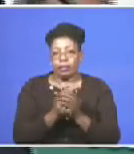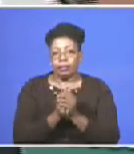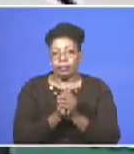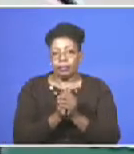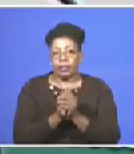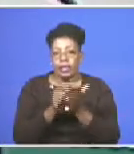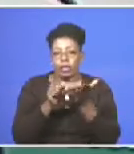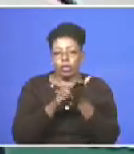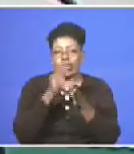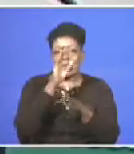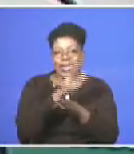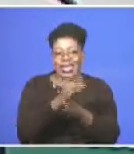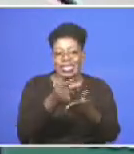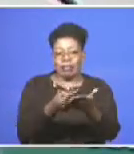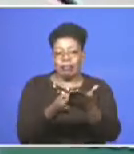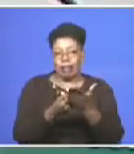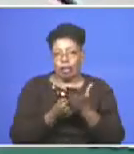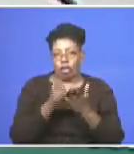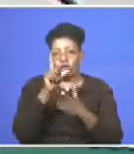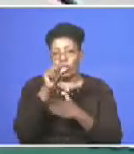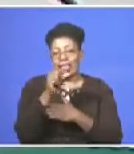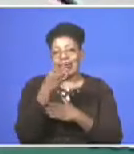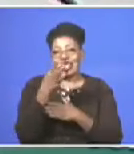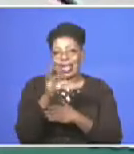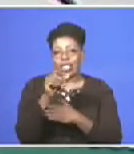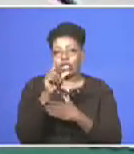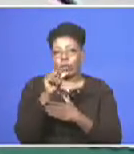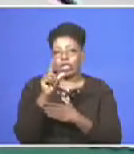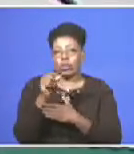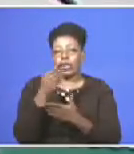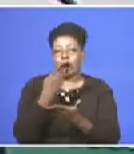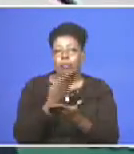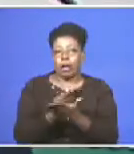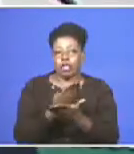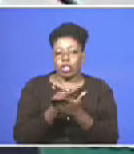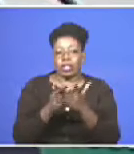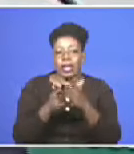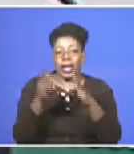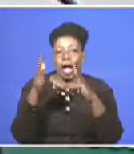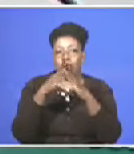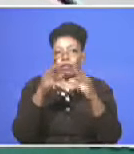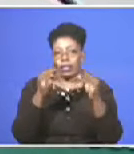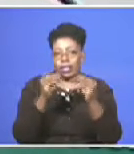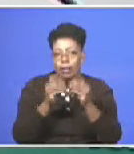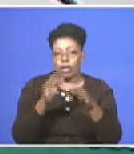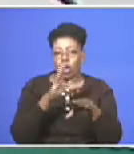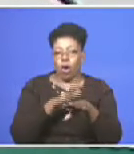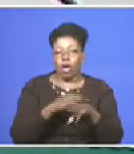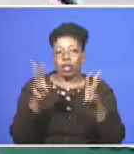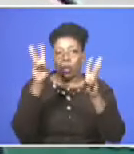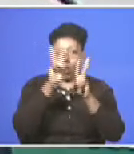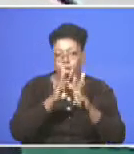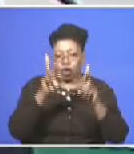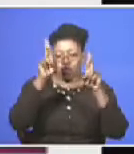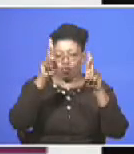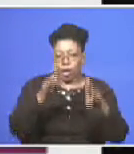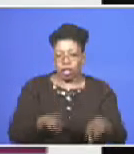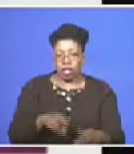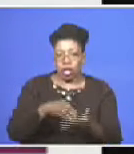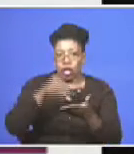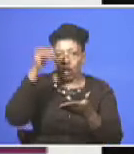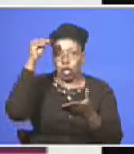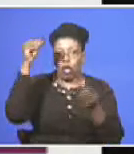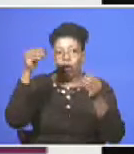Other news for you tonight, debate on the 2019-2020 budget begins in the House of Assembly this Wednesday. Residents can learn more about